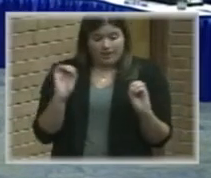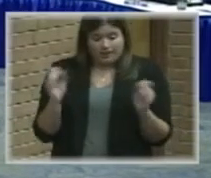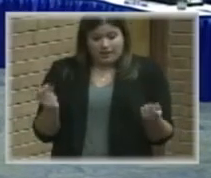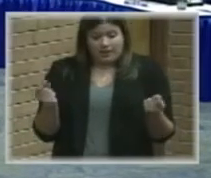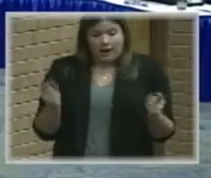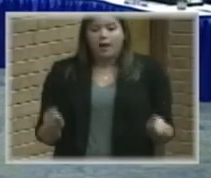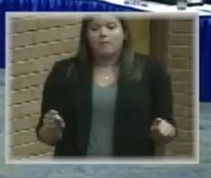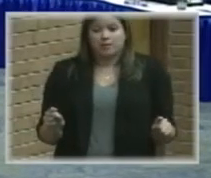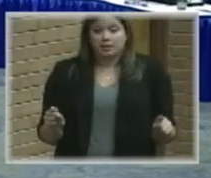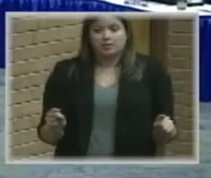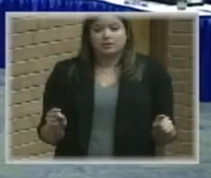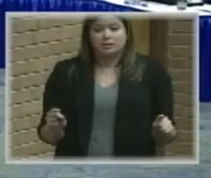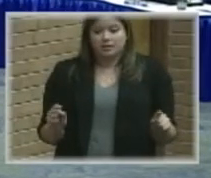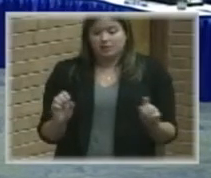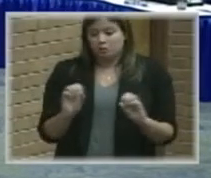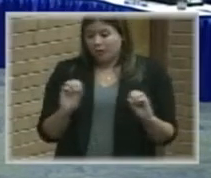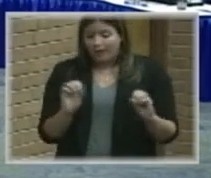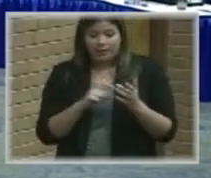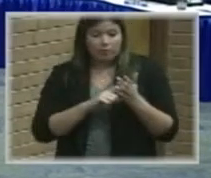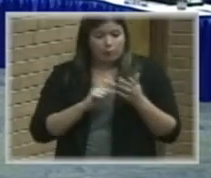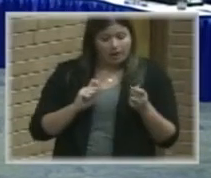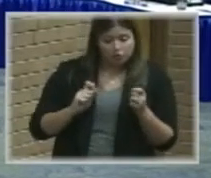that requires a change,